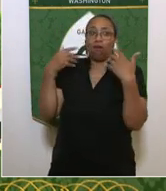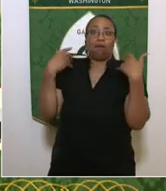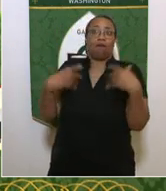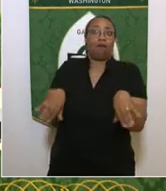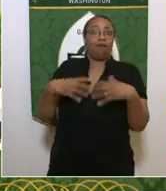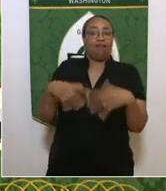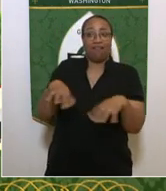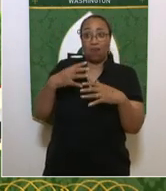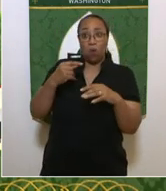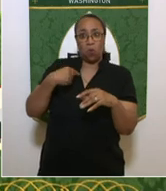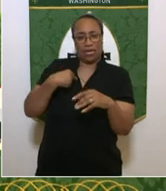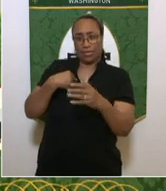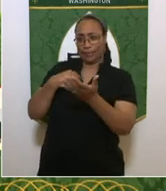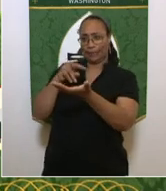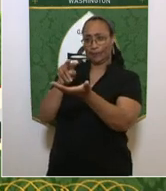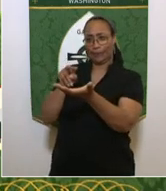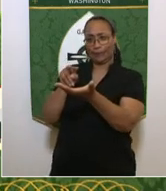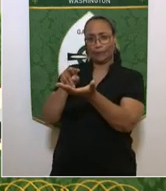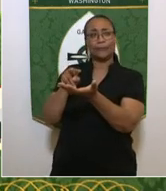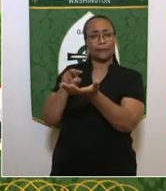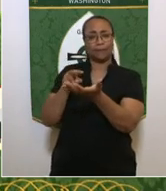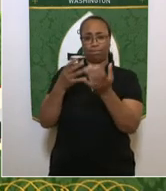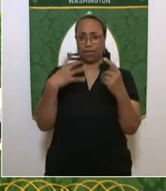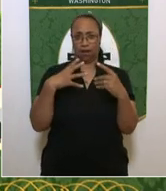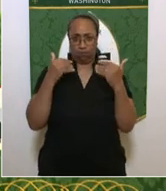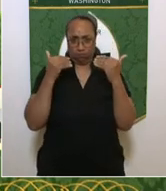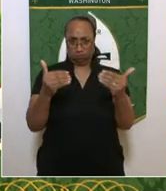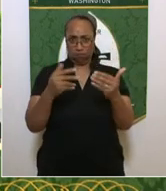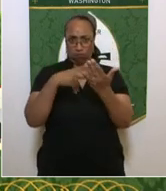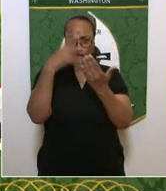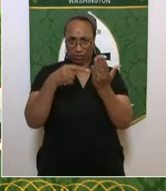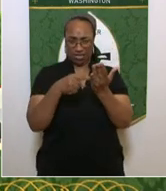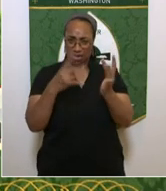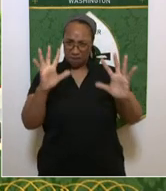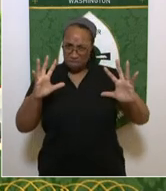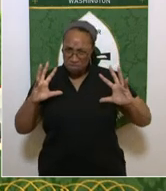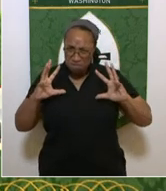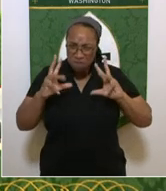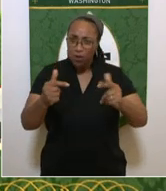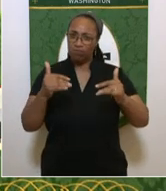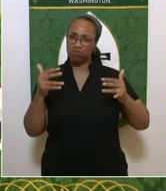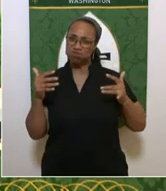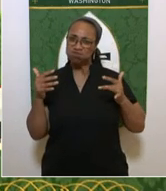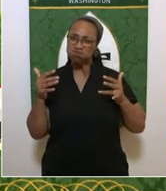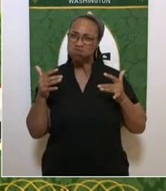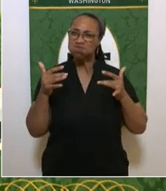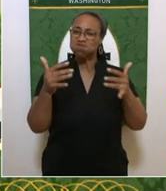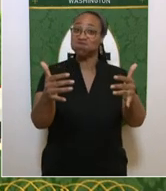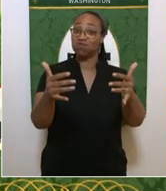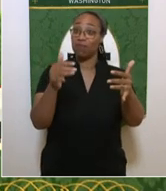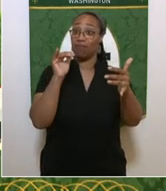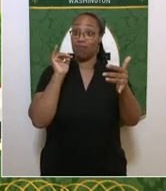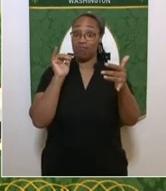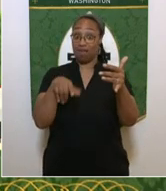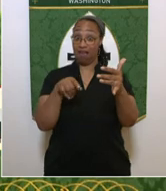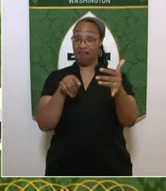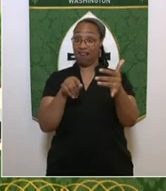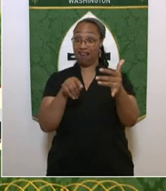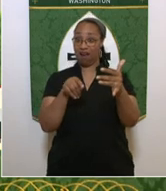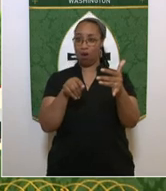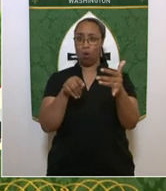unsticking everything to make sure this project happens. And then we're going to have an iconic